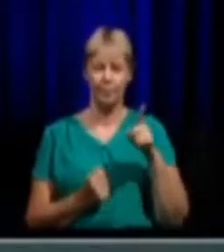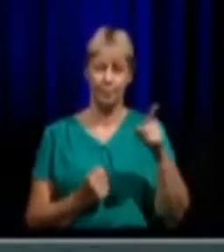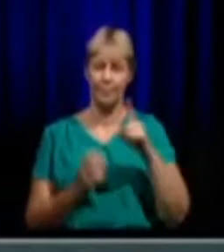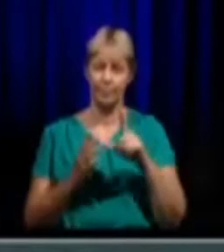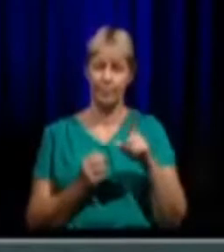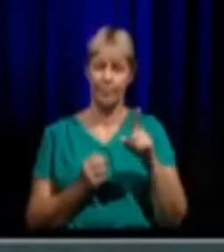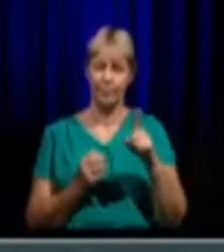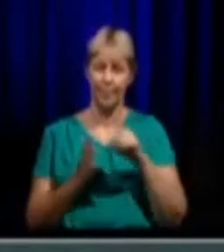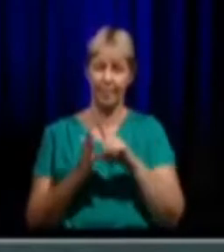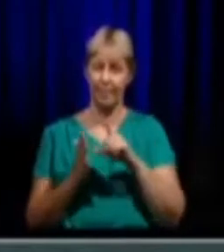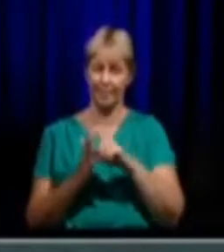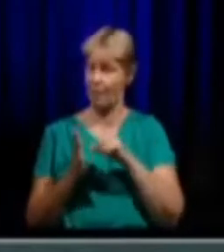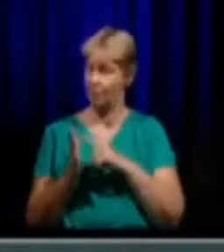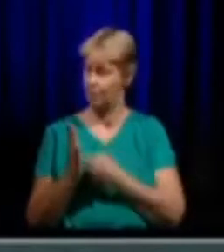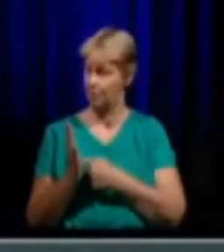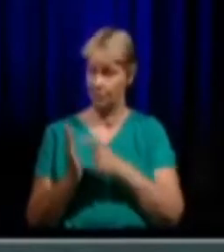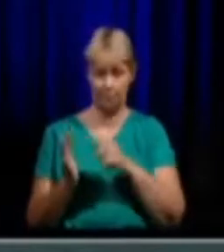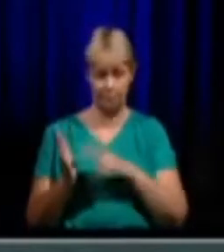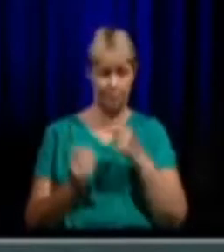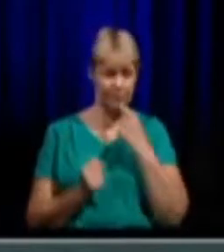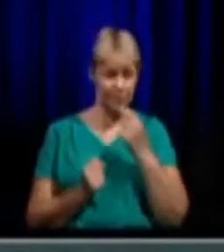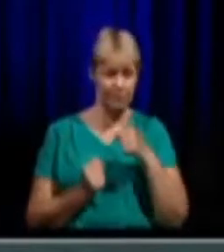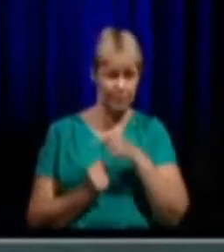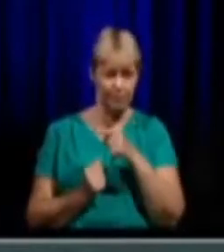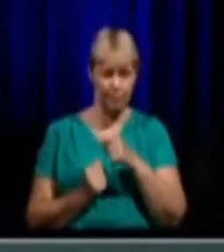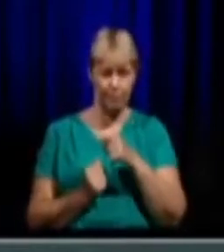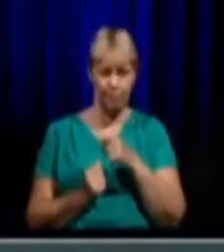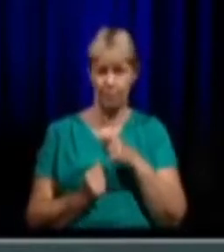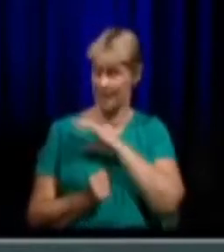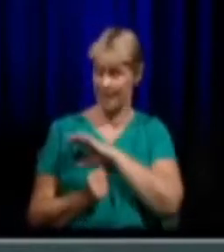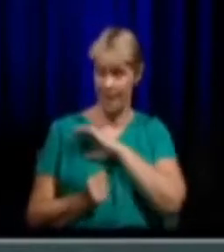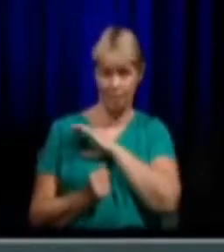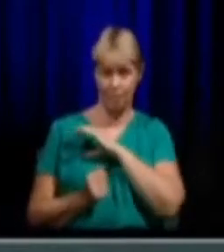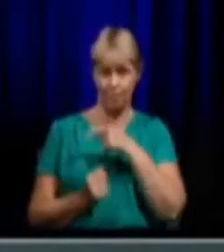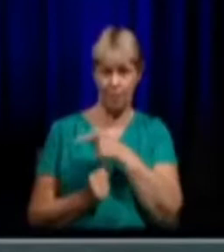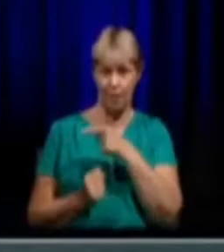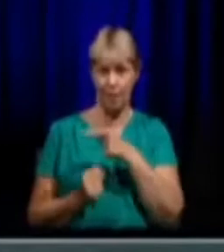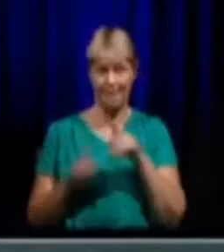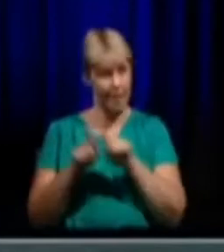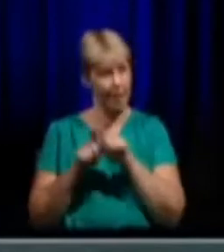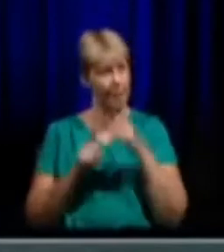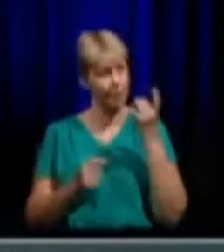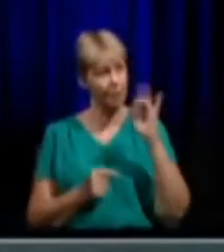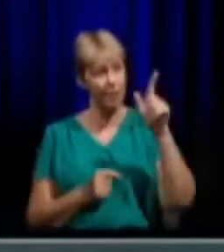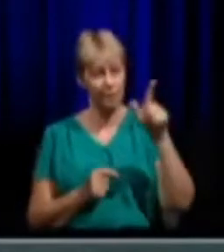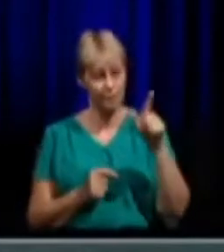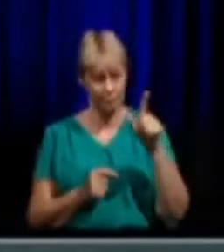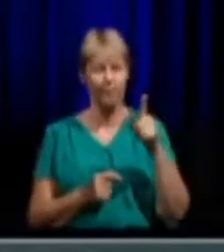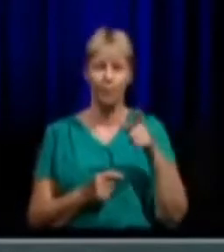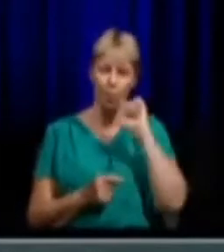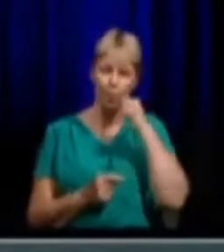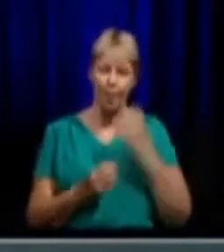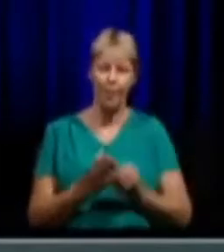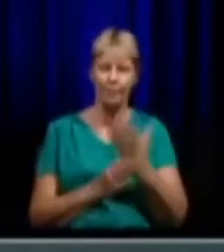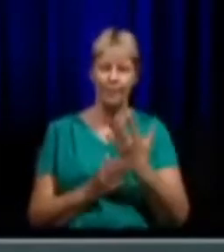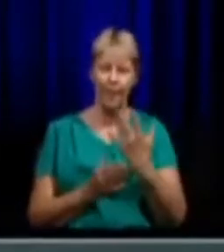leader. He said it like this. If you want to have Christ-like character, then you develop the habits that Christ had. All of us are simply